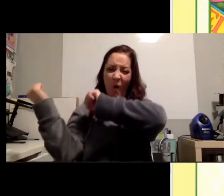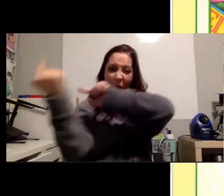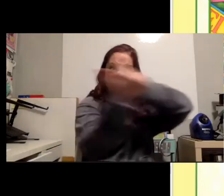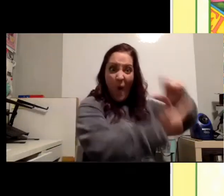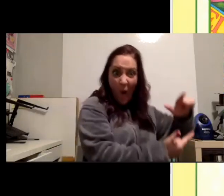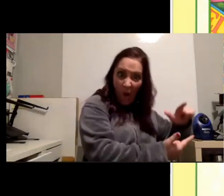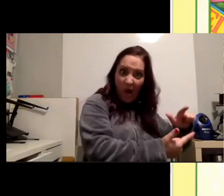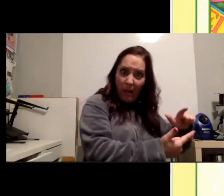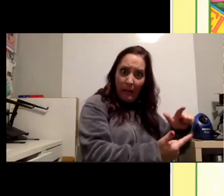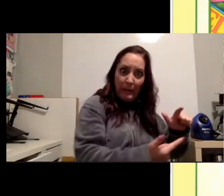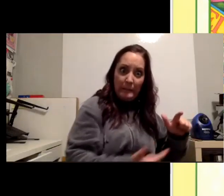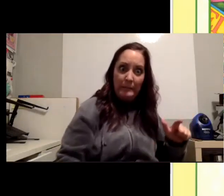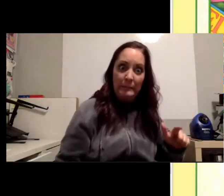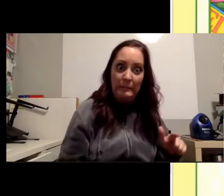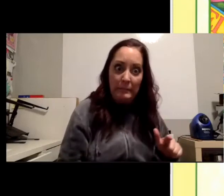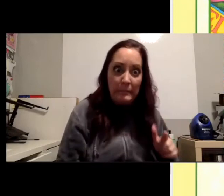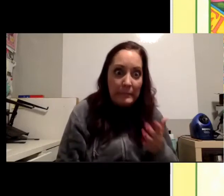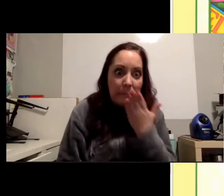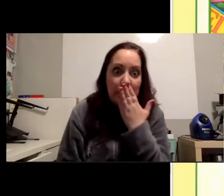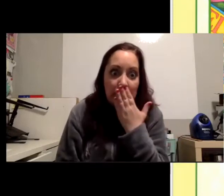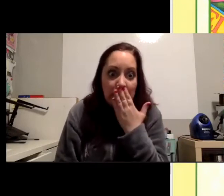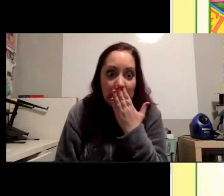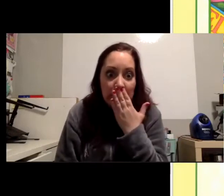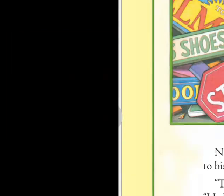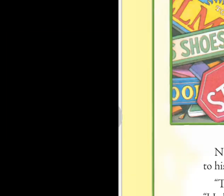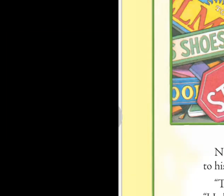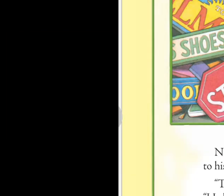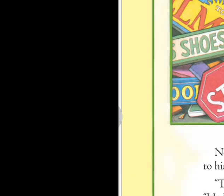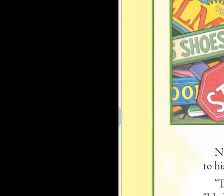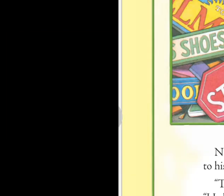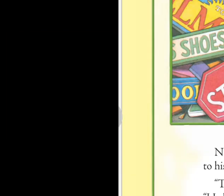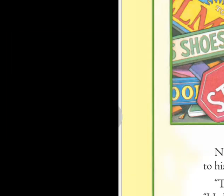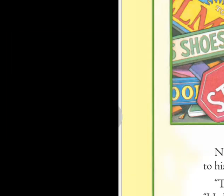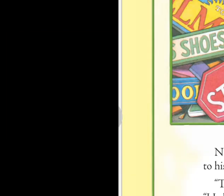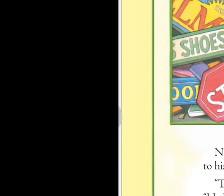but every sign the Signmaker had ever painted.